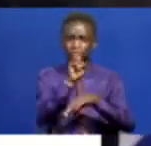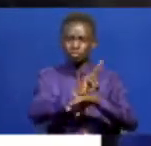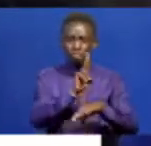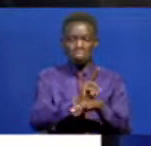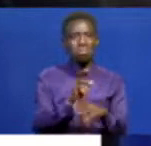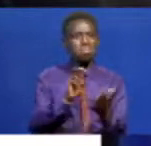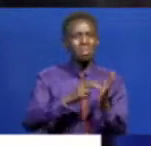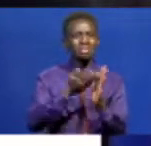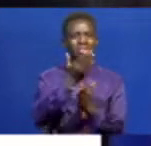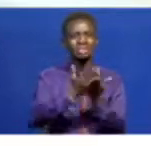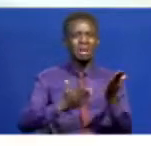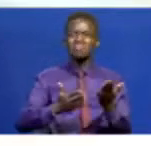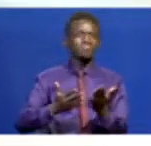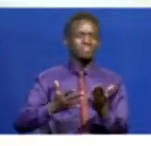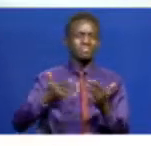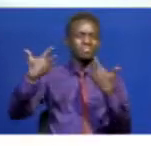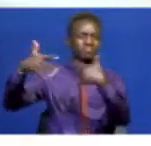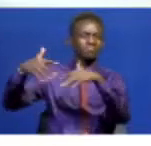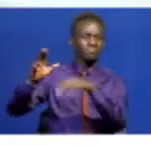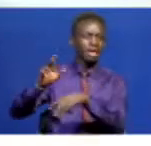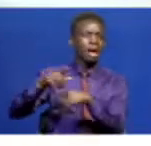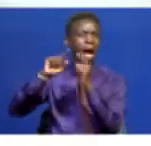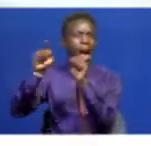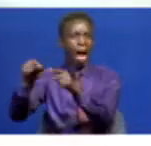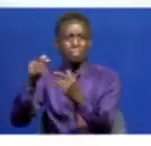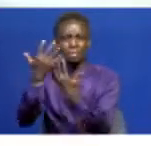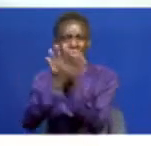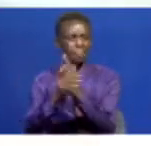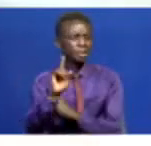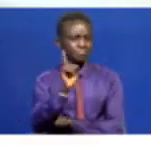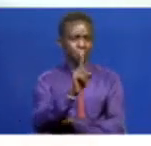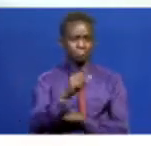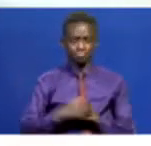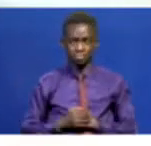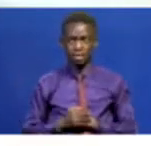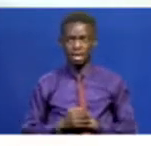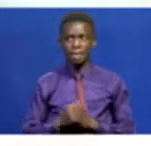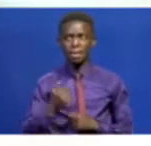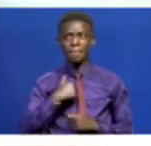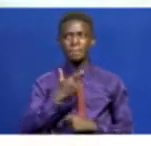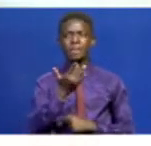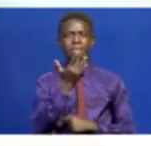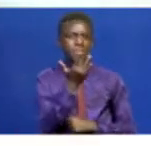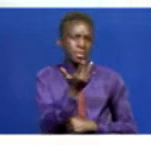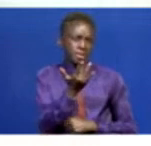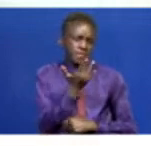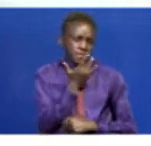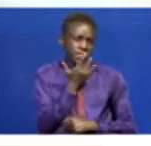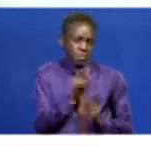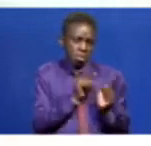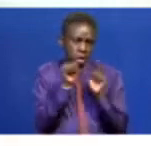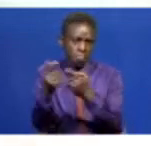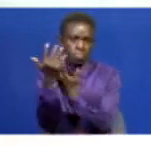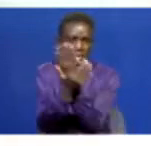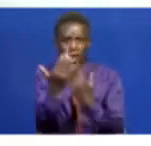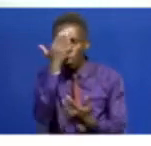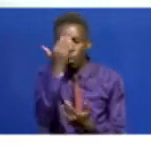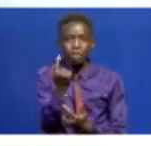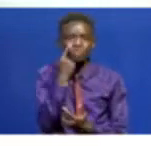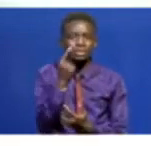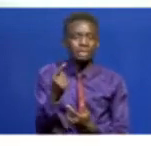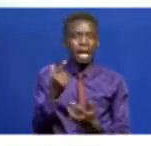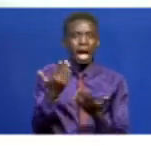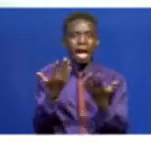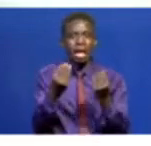to go to the cyber. I prefer coming to the cyber, one, because you'll be less distracted here by the apps, actually,